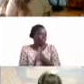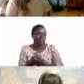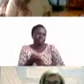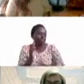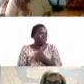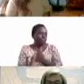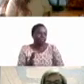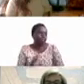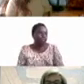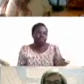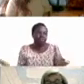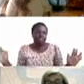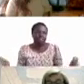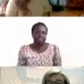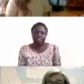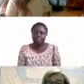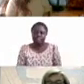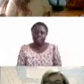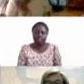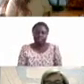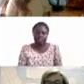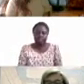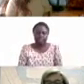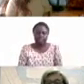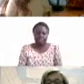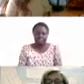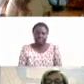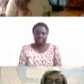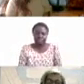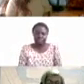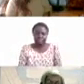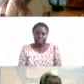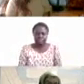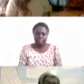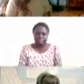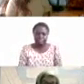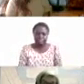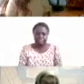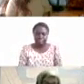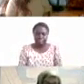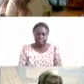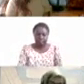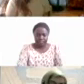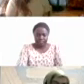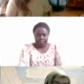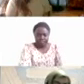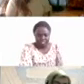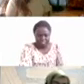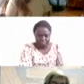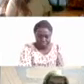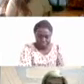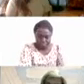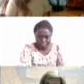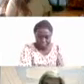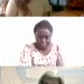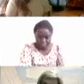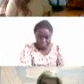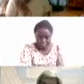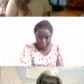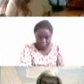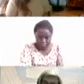and it's a taboo, and so they have no information.